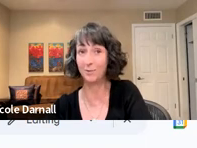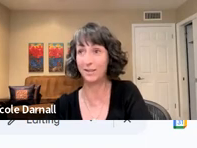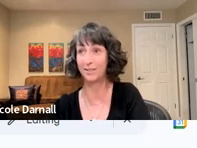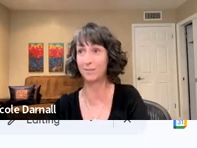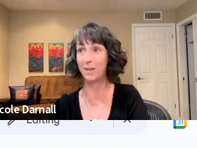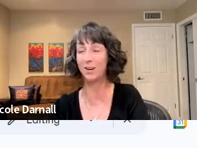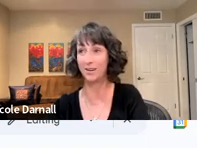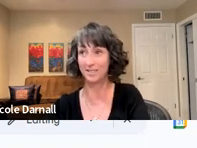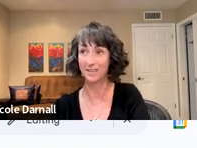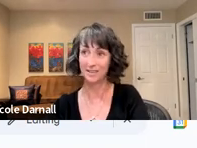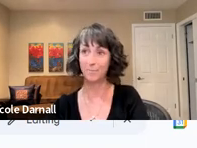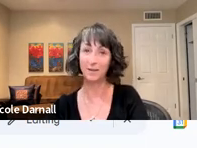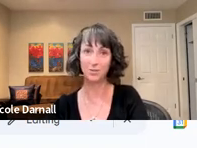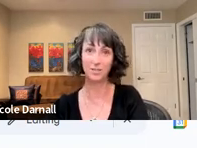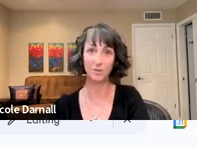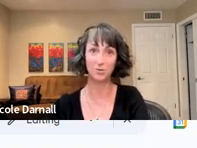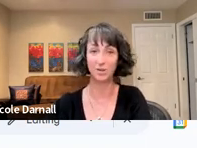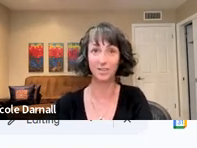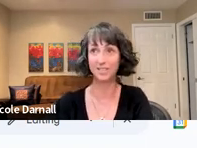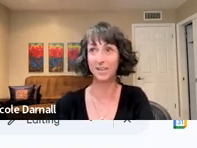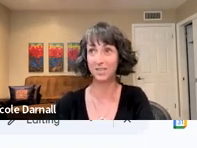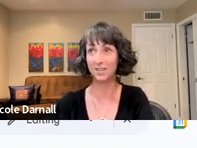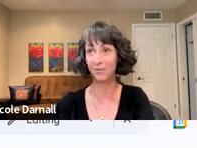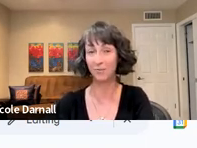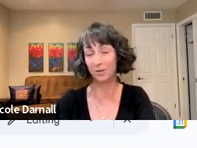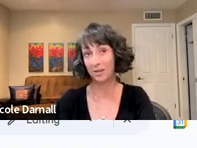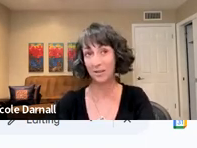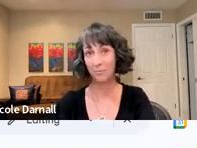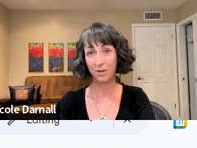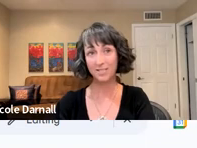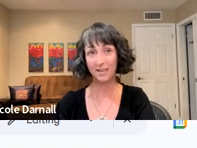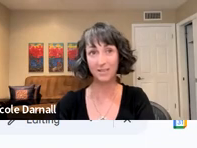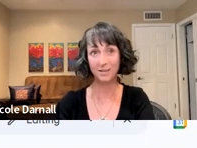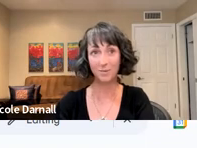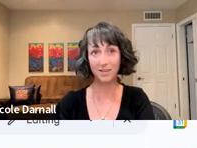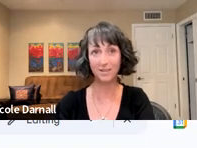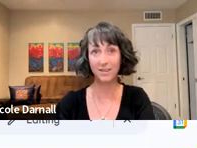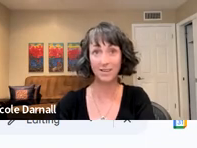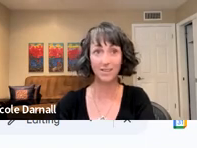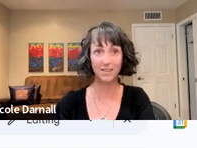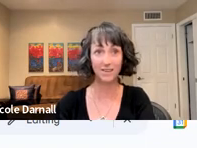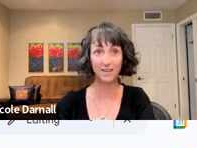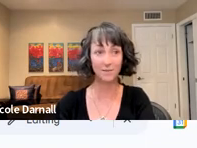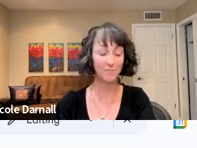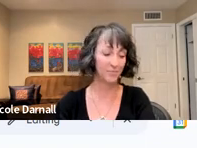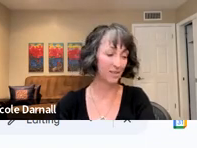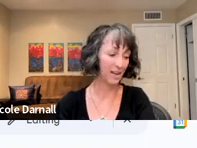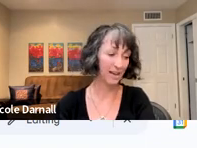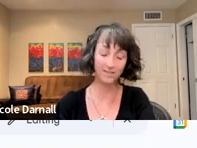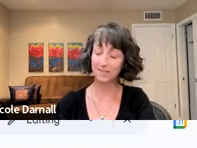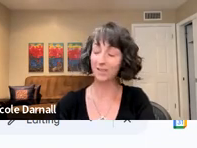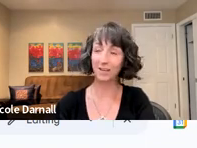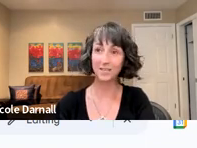or anyone else beyond the boundaries of your organization. If you're putting together something that